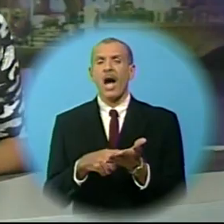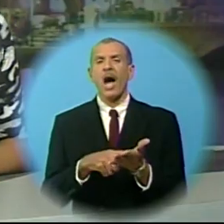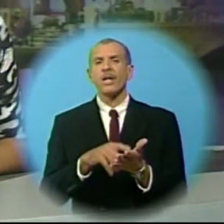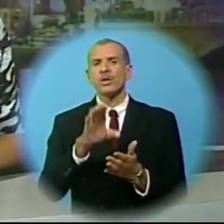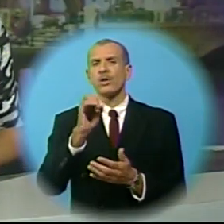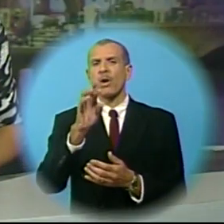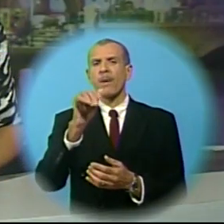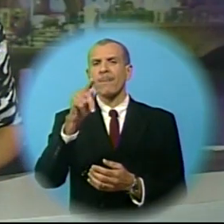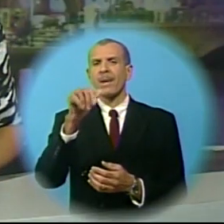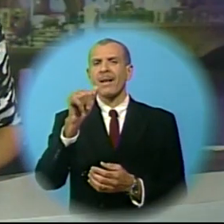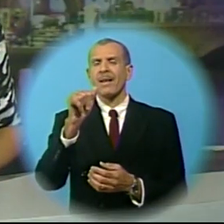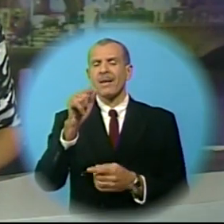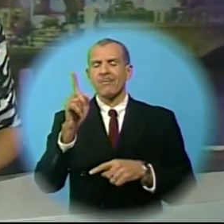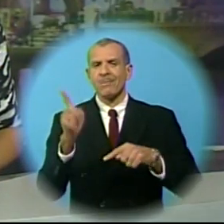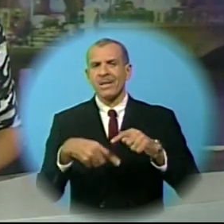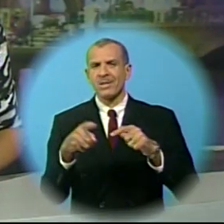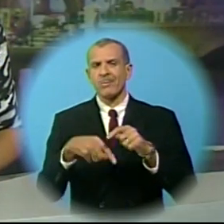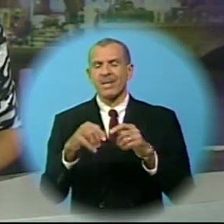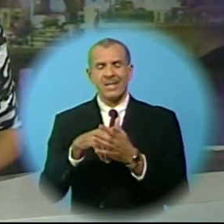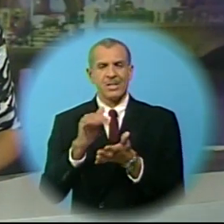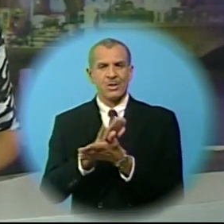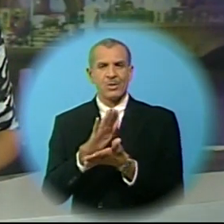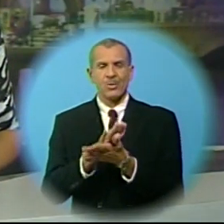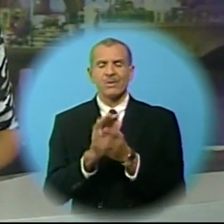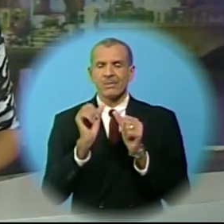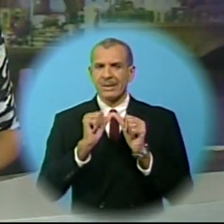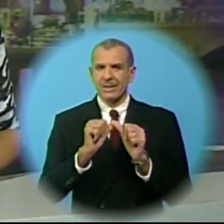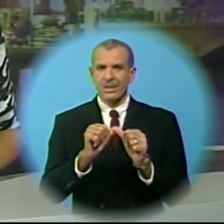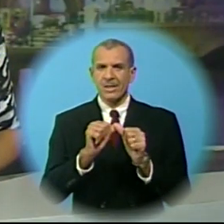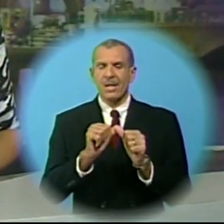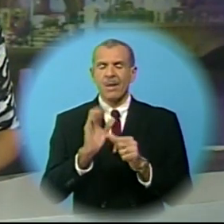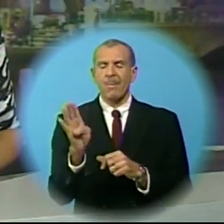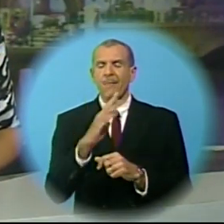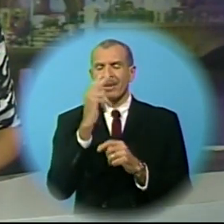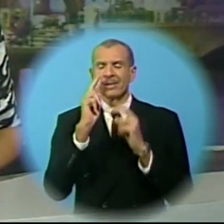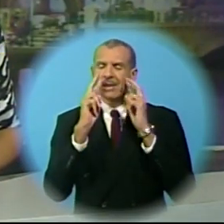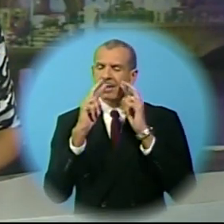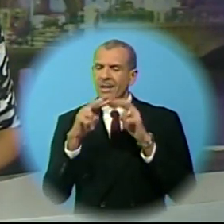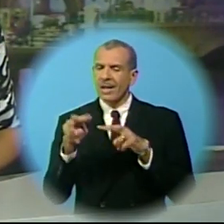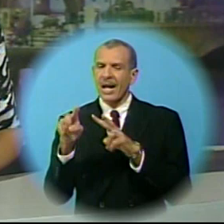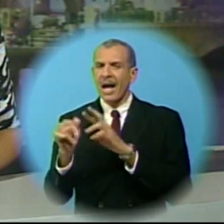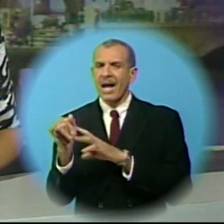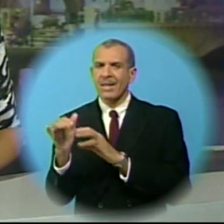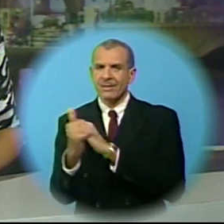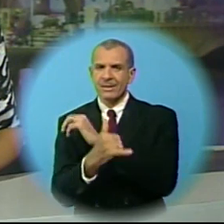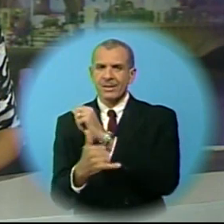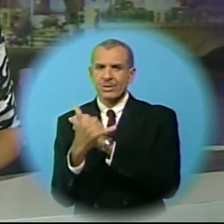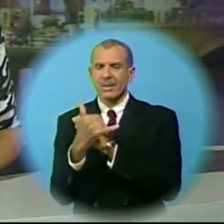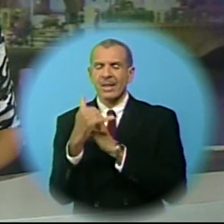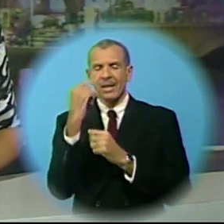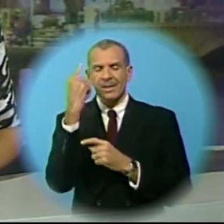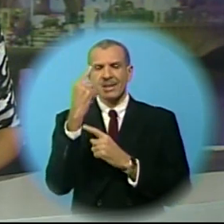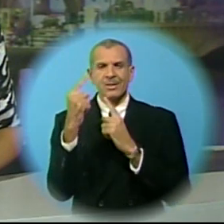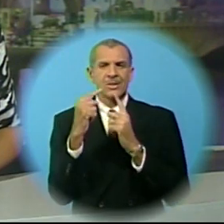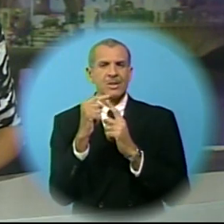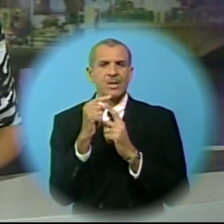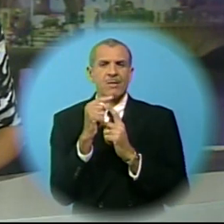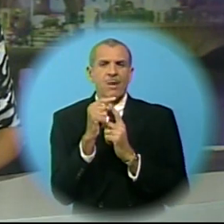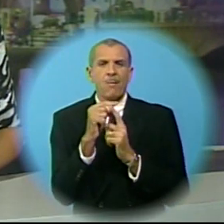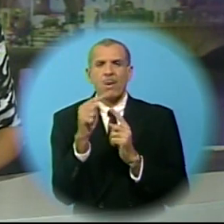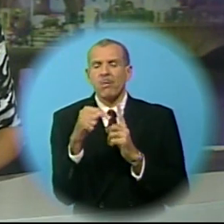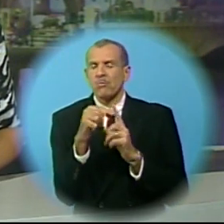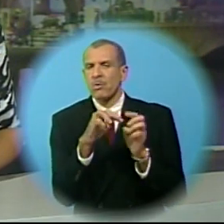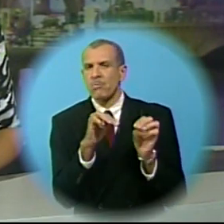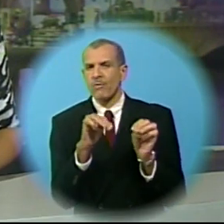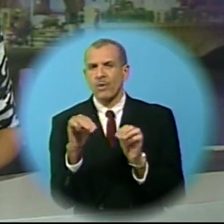in schools rages on, Barbados is being told to take a look at other jurisdictions should it contemplate fully moving away from it.